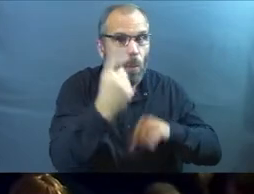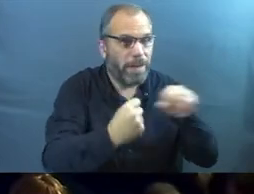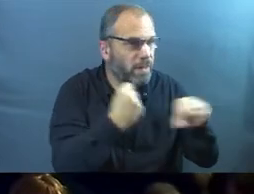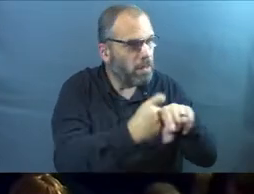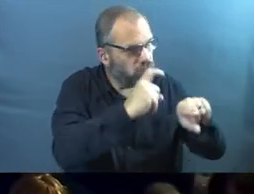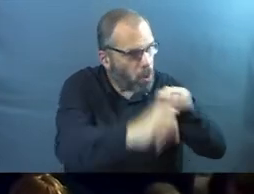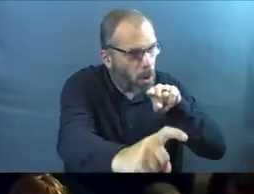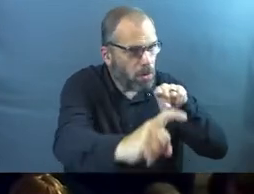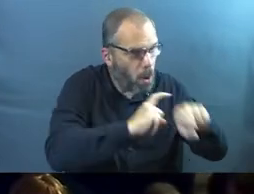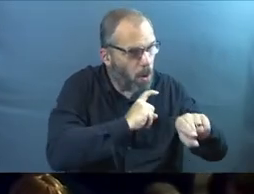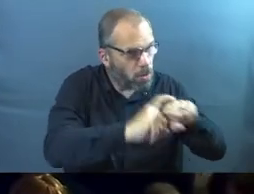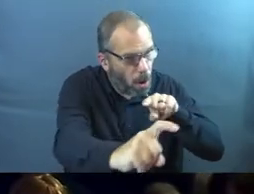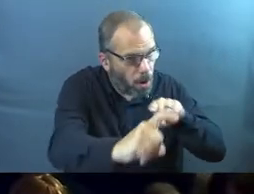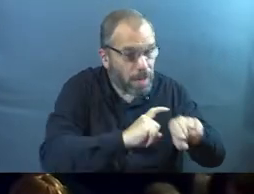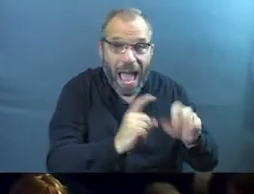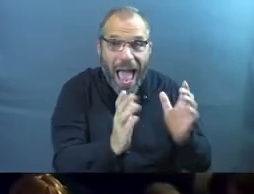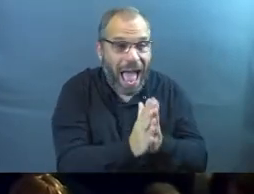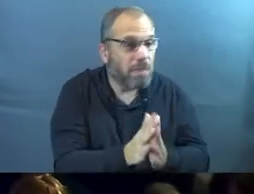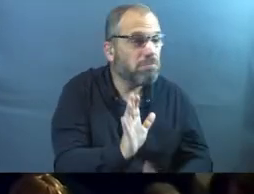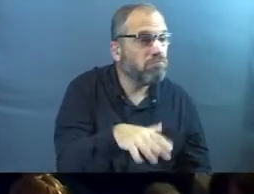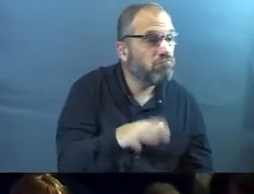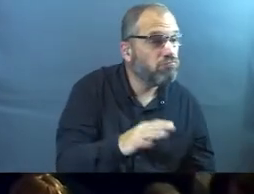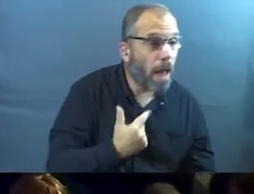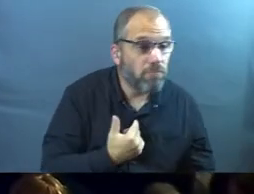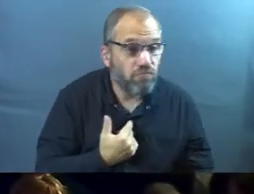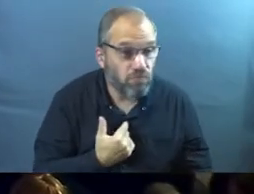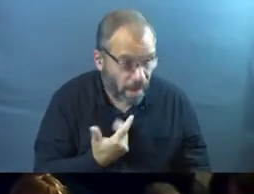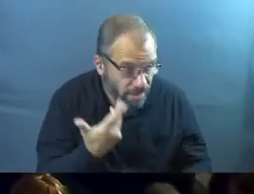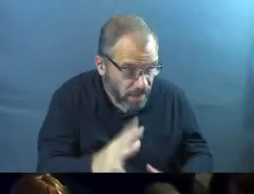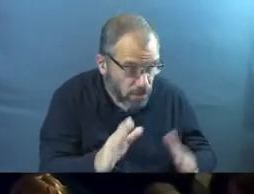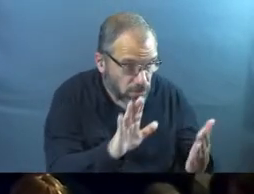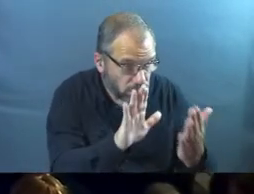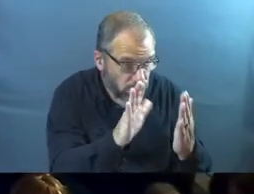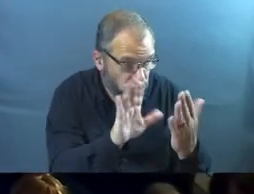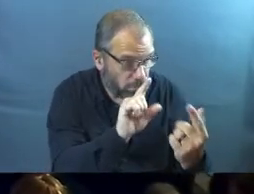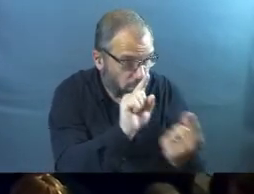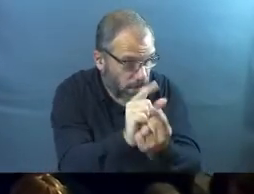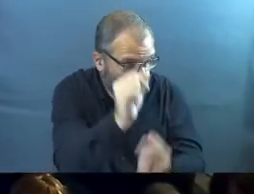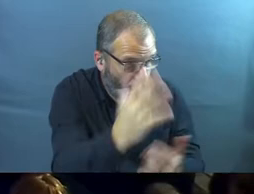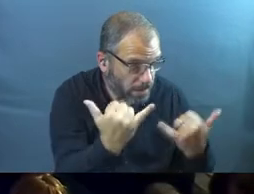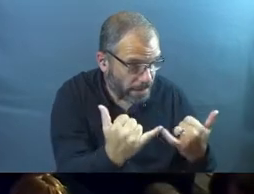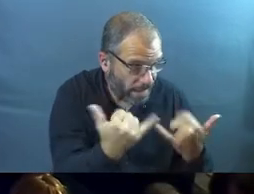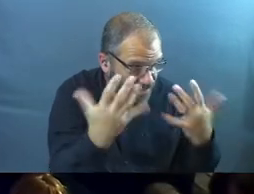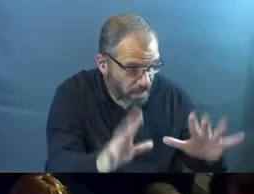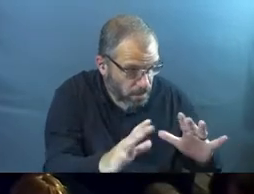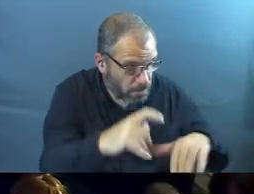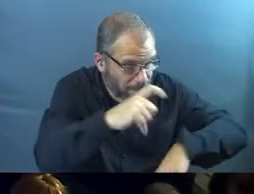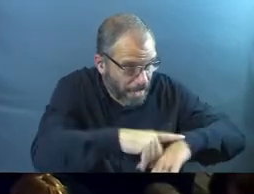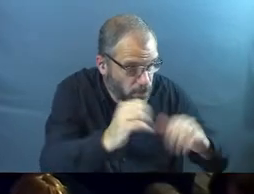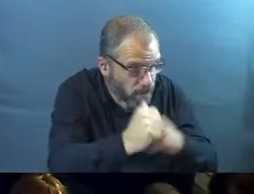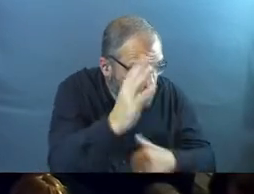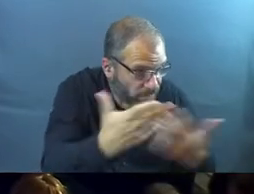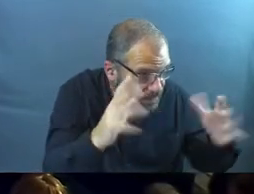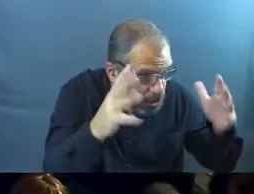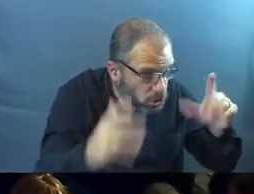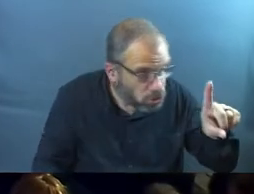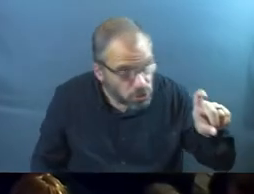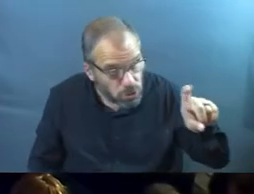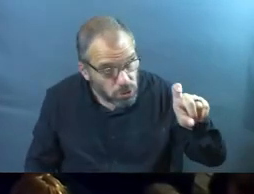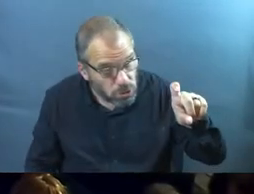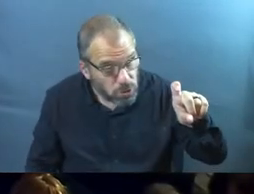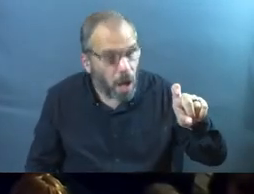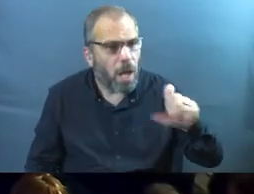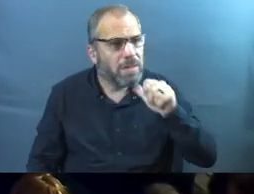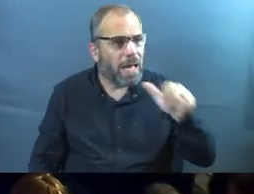year. And all we asked each other was, did you meet with God today? Did you have your time? And